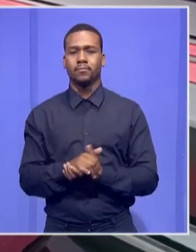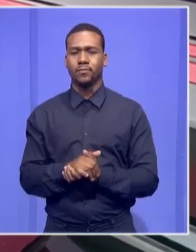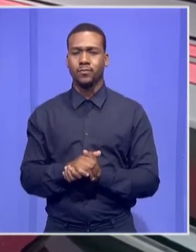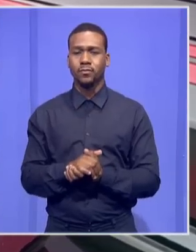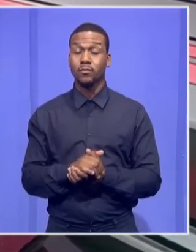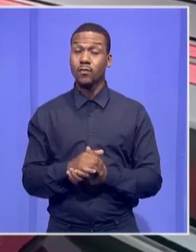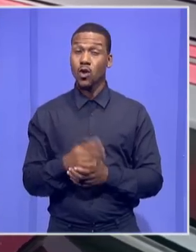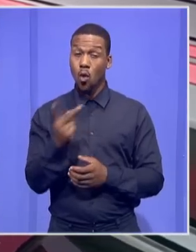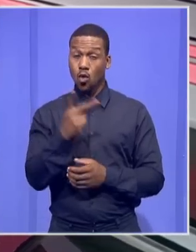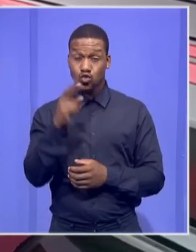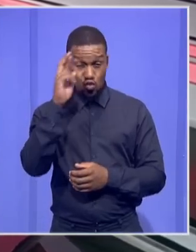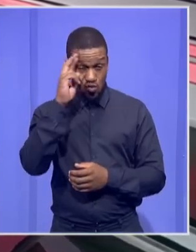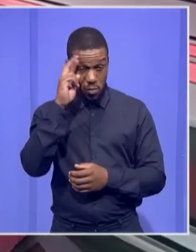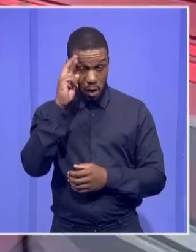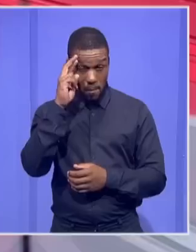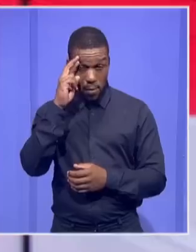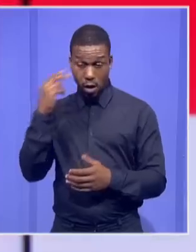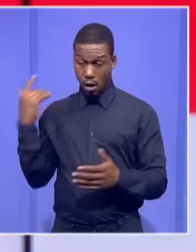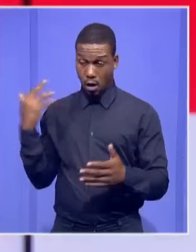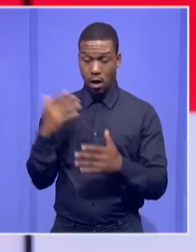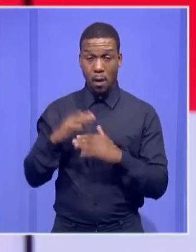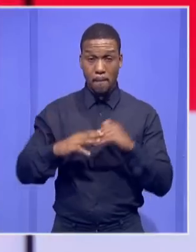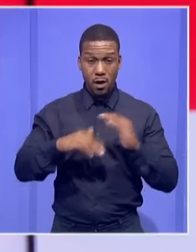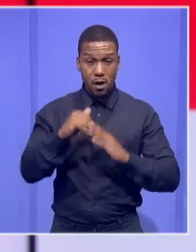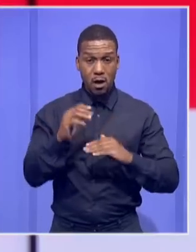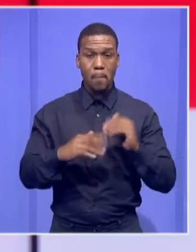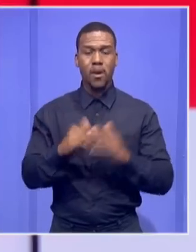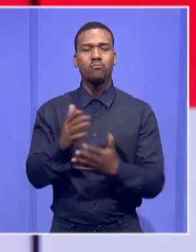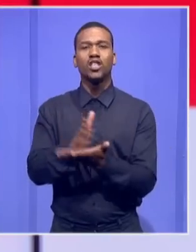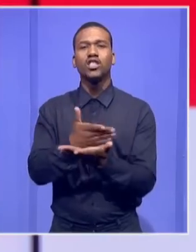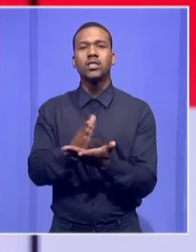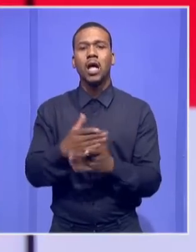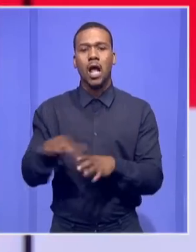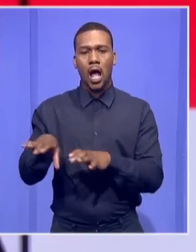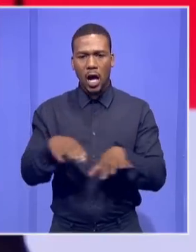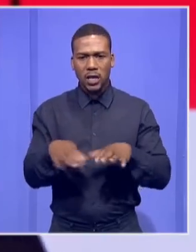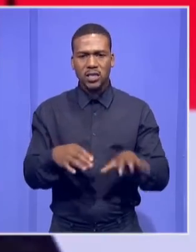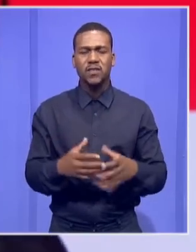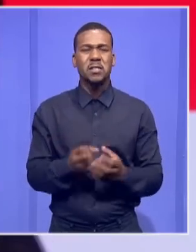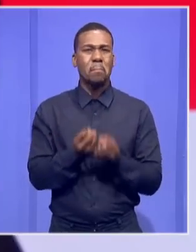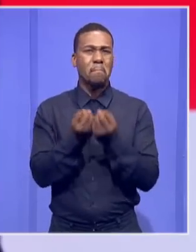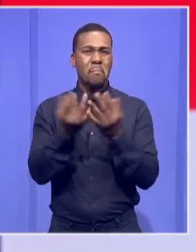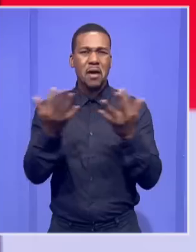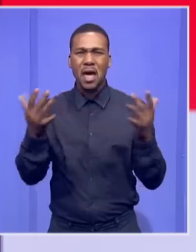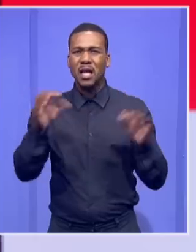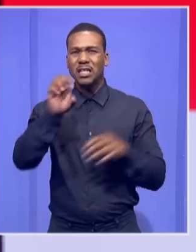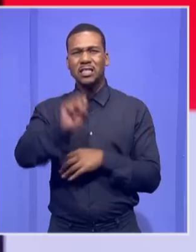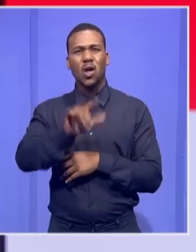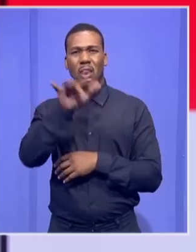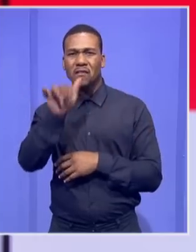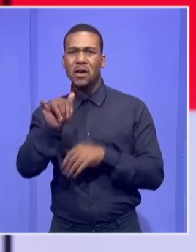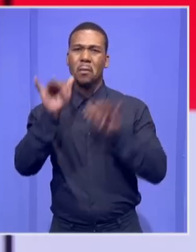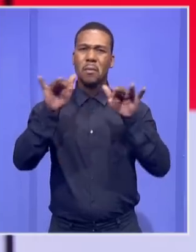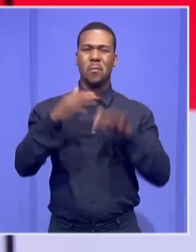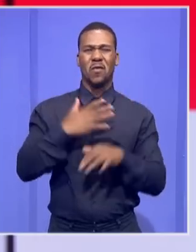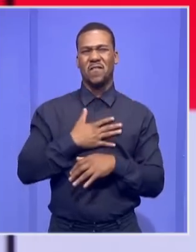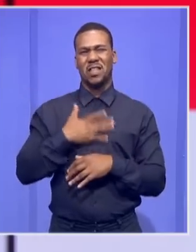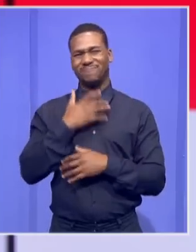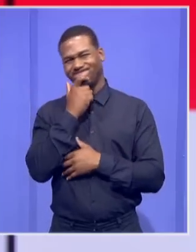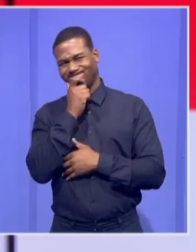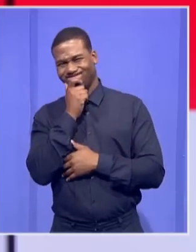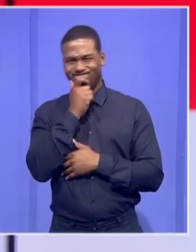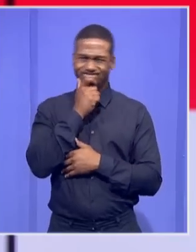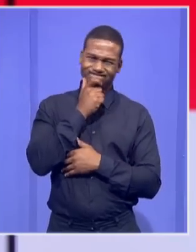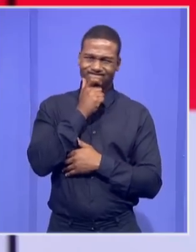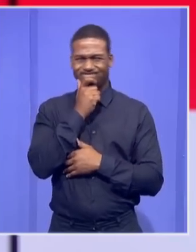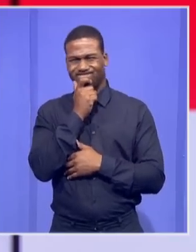that they will be sharing some of the activities outside and inside. A lot of South Africans, once again, on social media, mixed views with regards to the coronation. Others